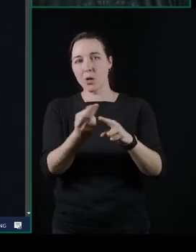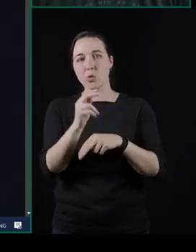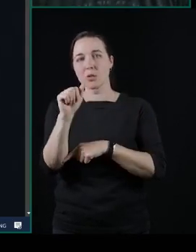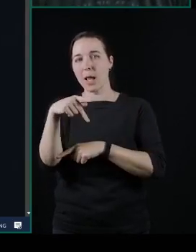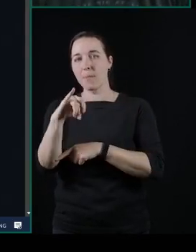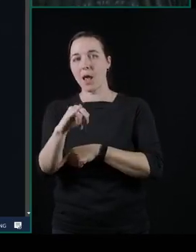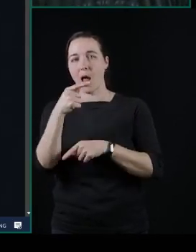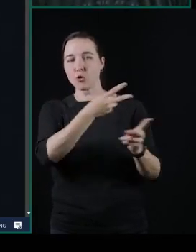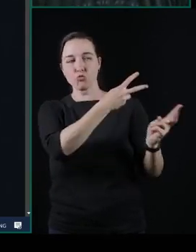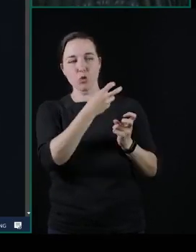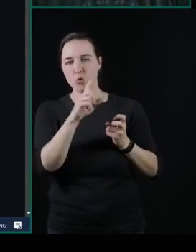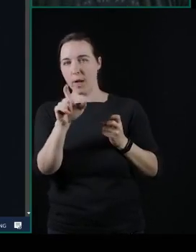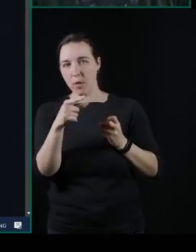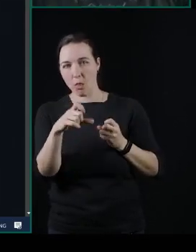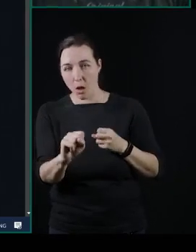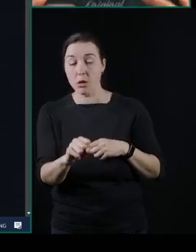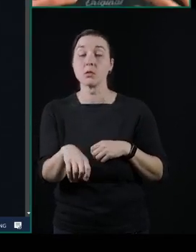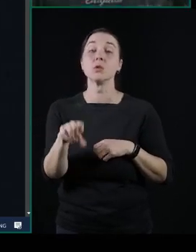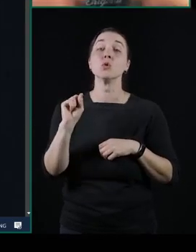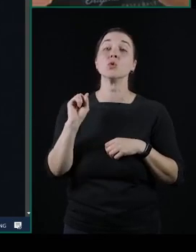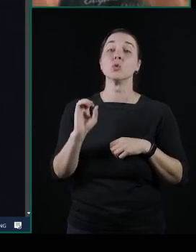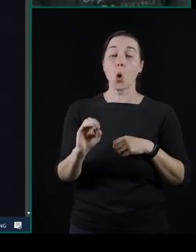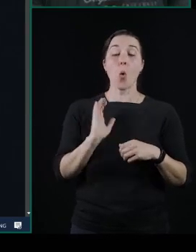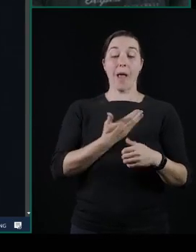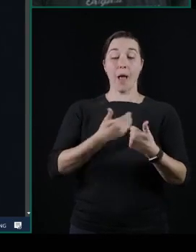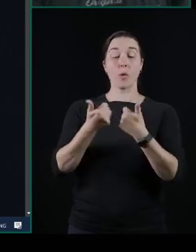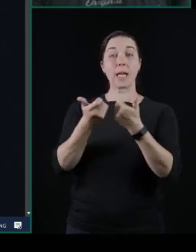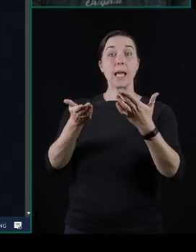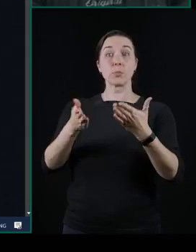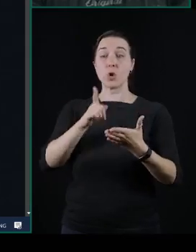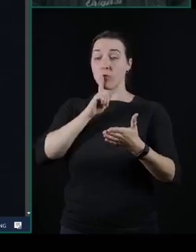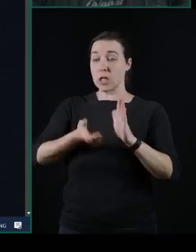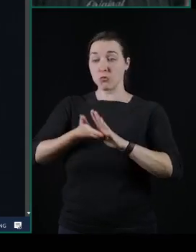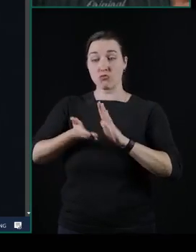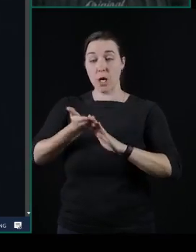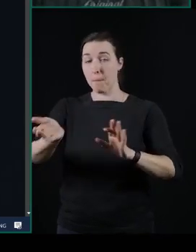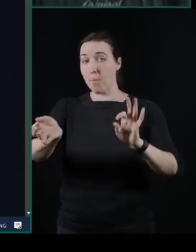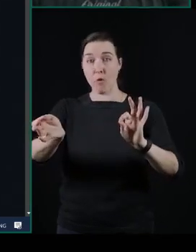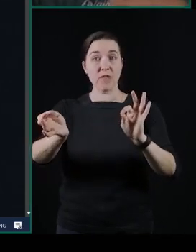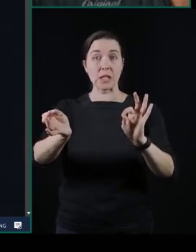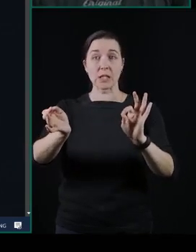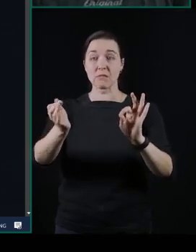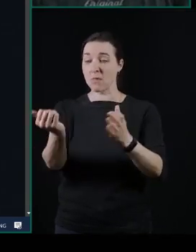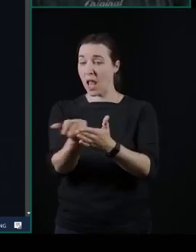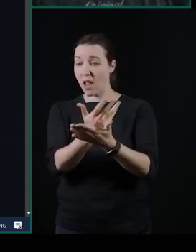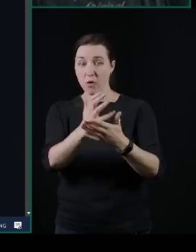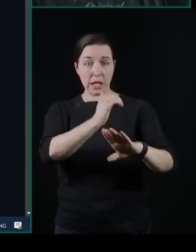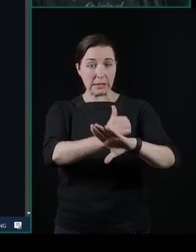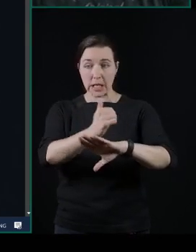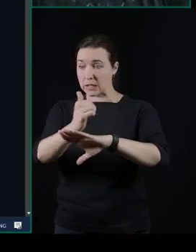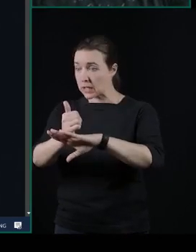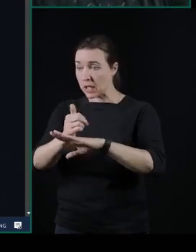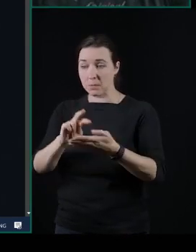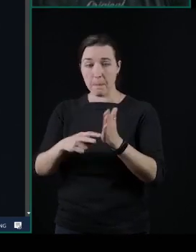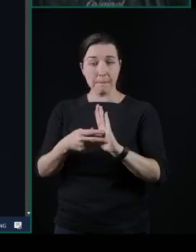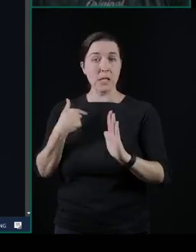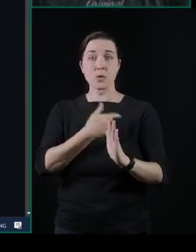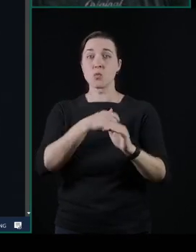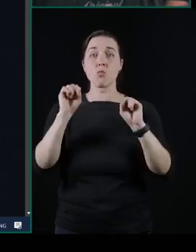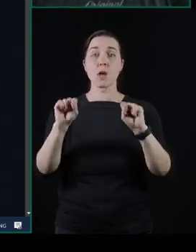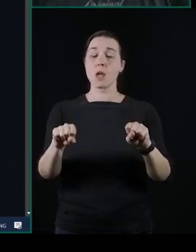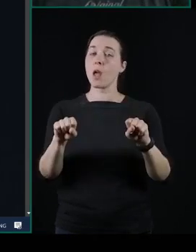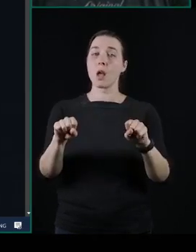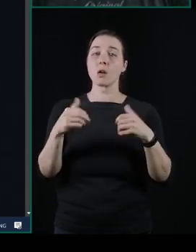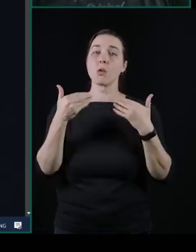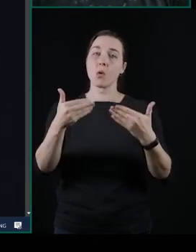to retrieve the logs. So our game server is working perfectly. Everything is set, so we